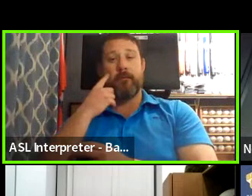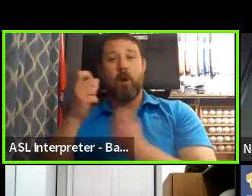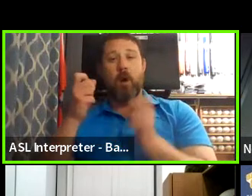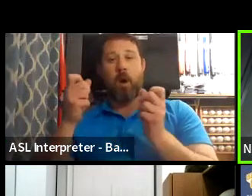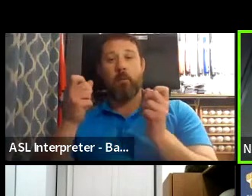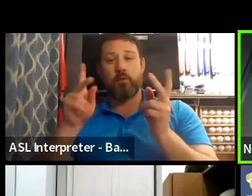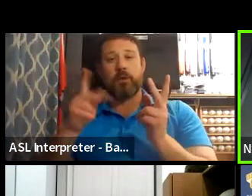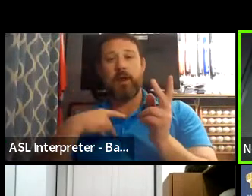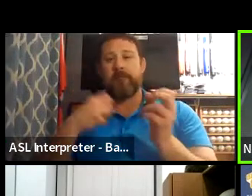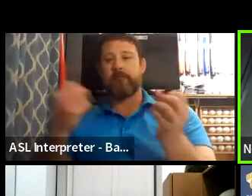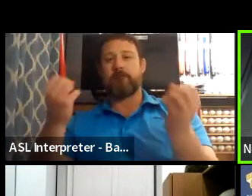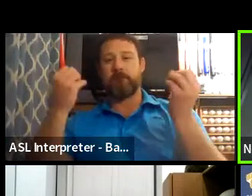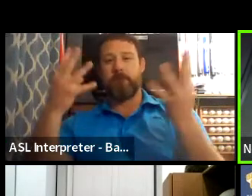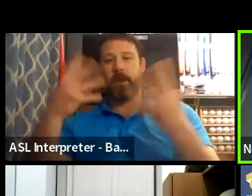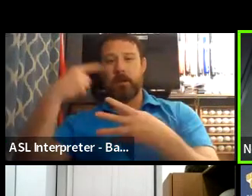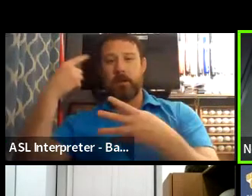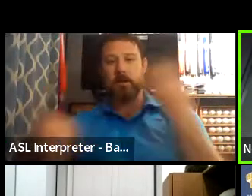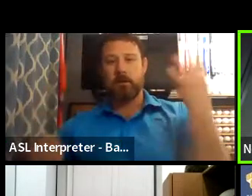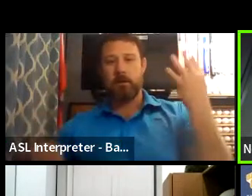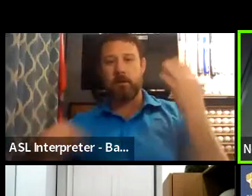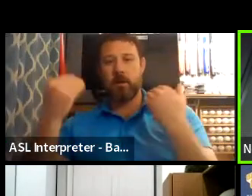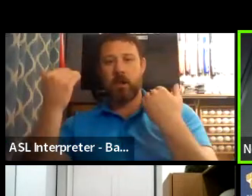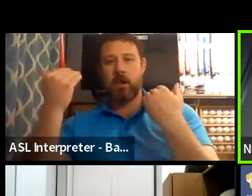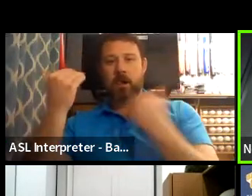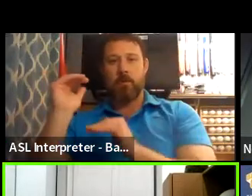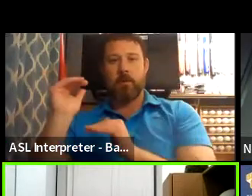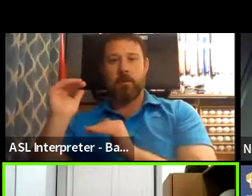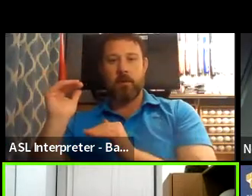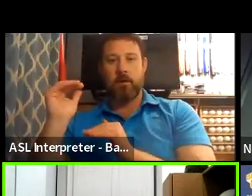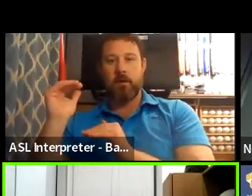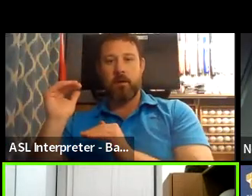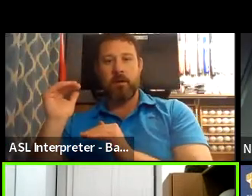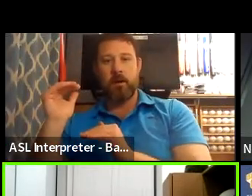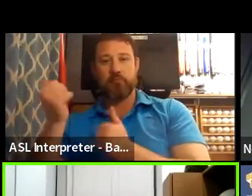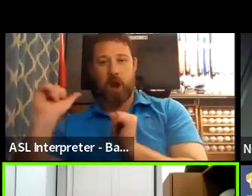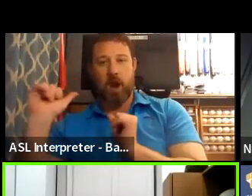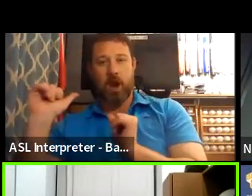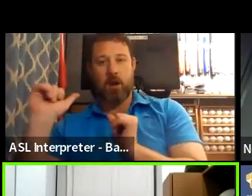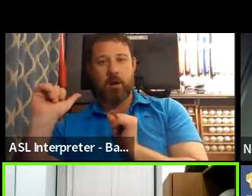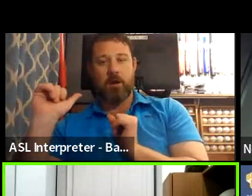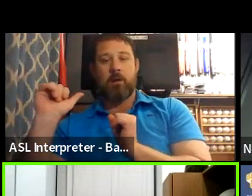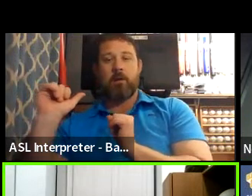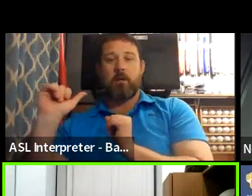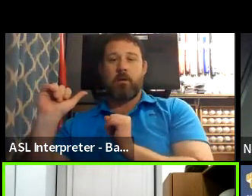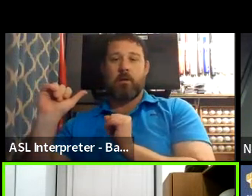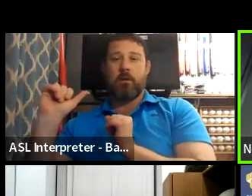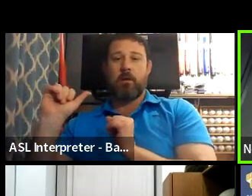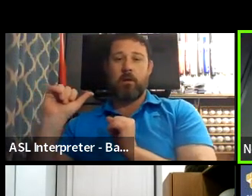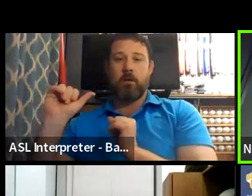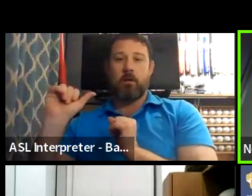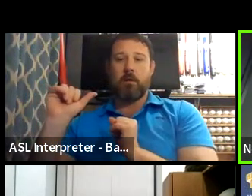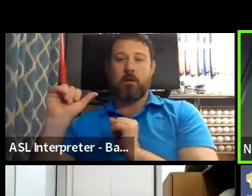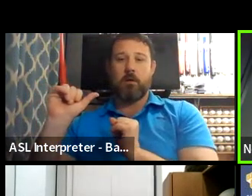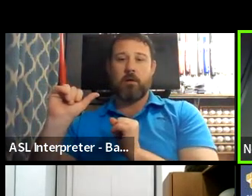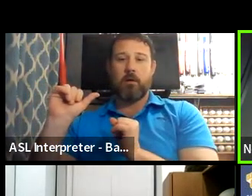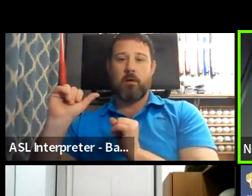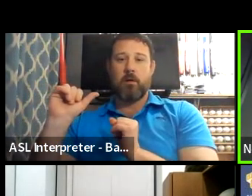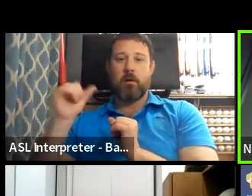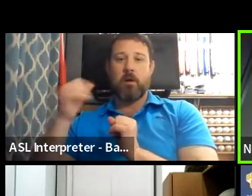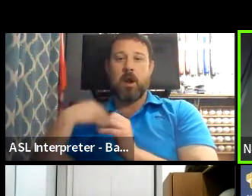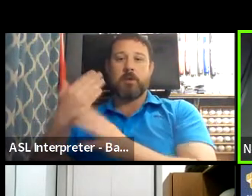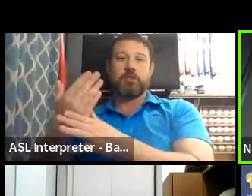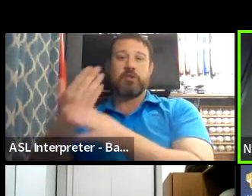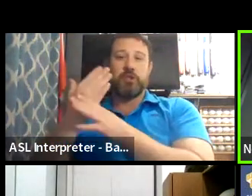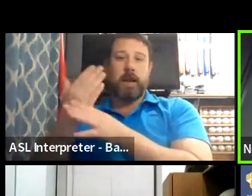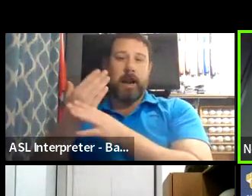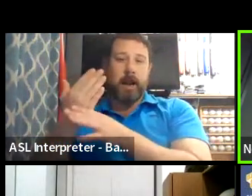I have so many questions. I'll just try to limit it to my top one. Of course you do. Of course you do. I mean, I share,